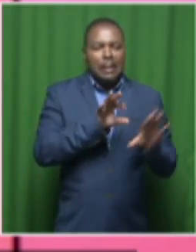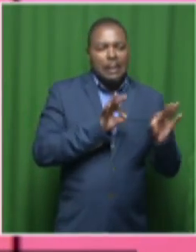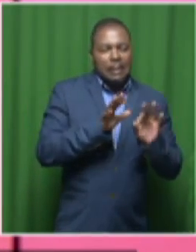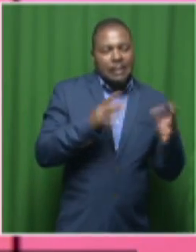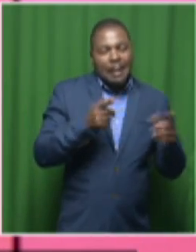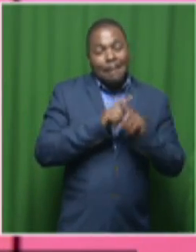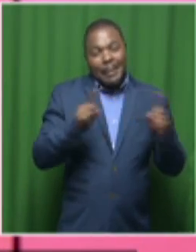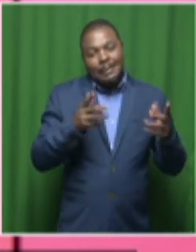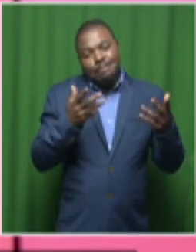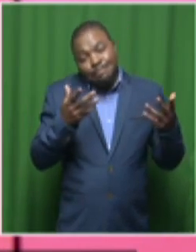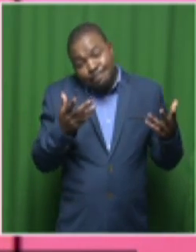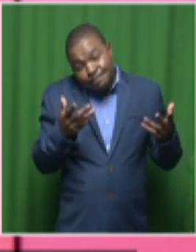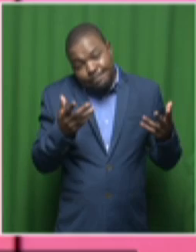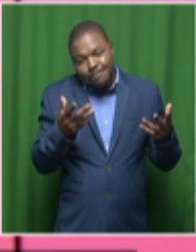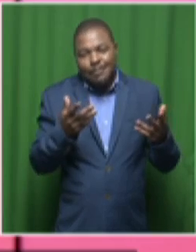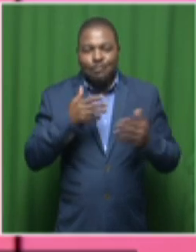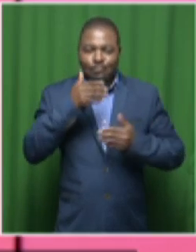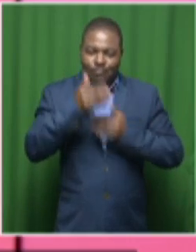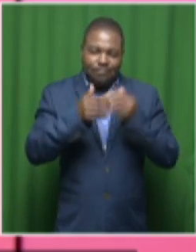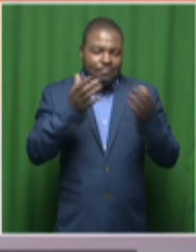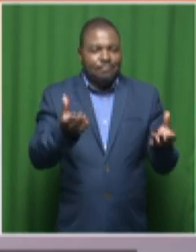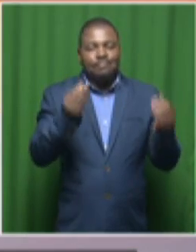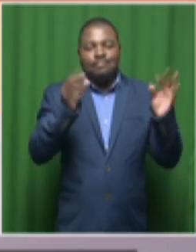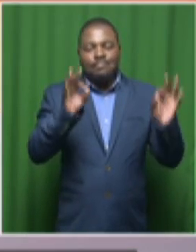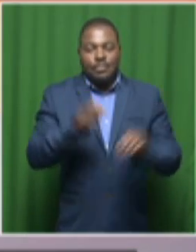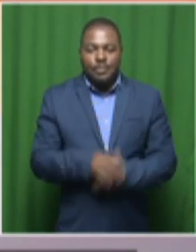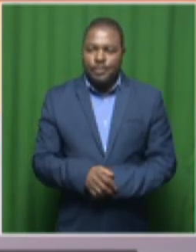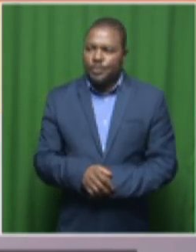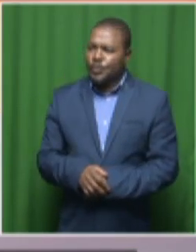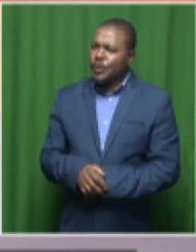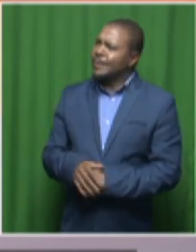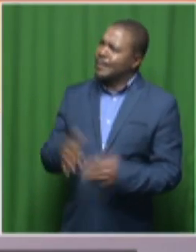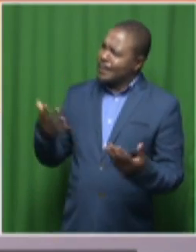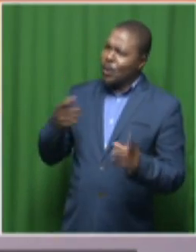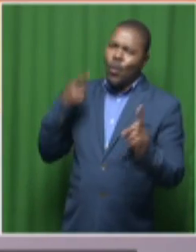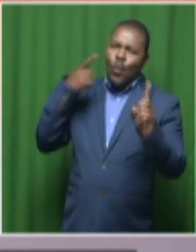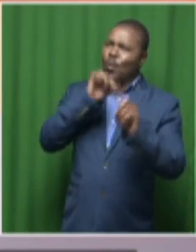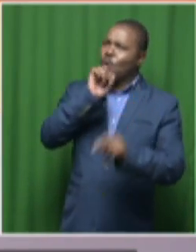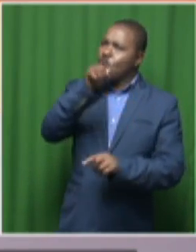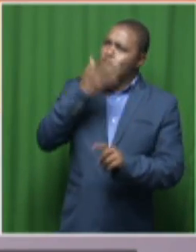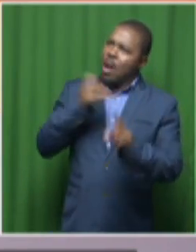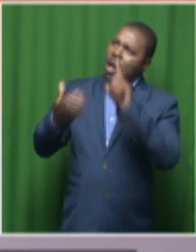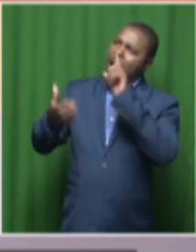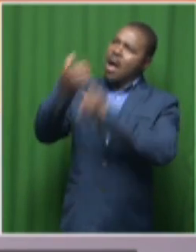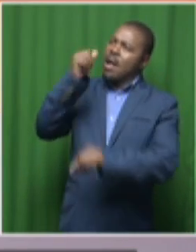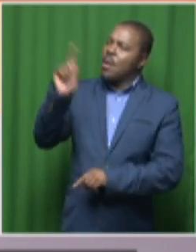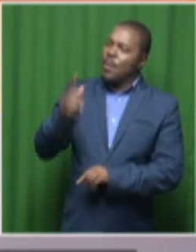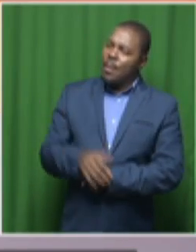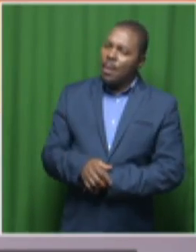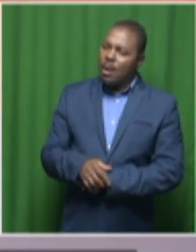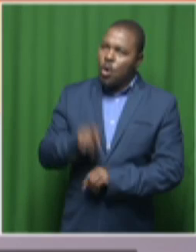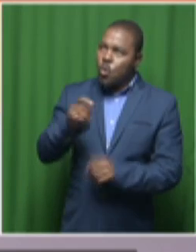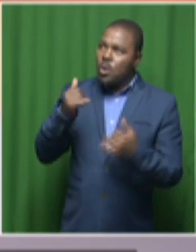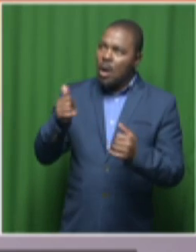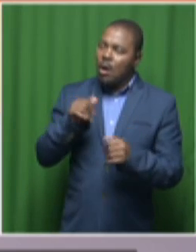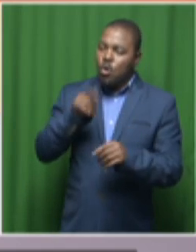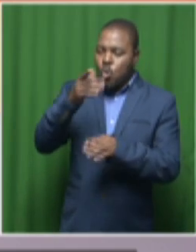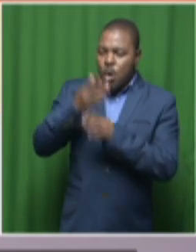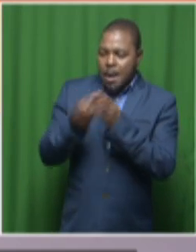end of the day, we got to that. Let's talk about that goal. What is it that you wanted to achieve? And just looking back and listening to your